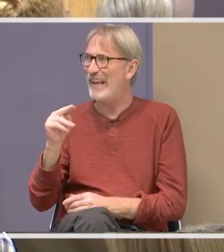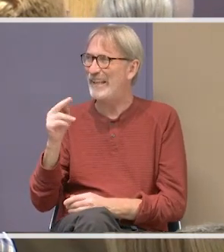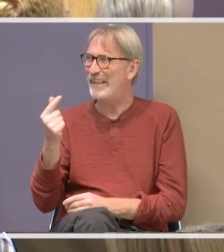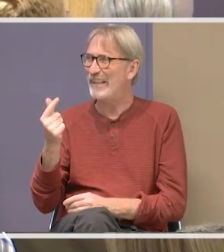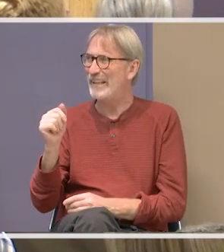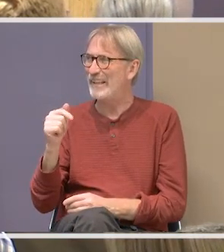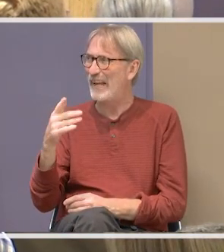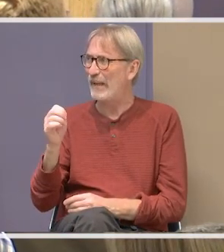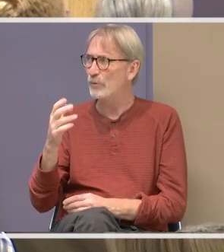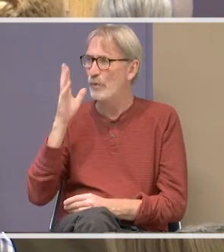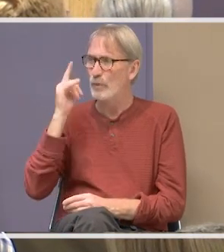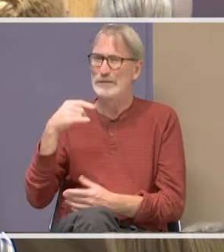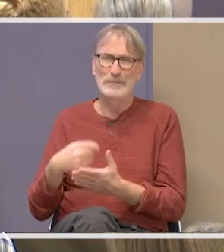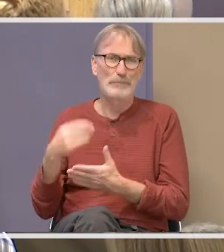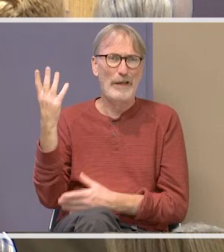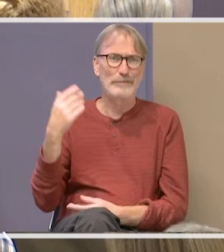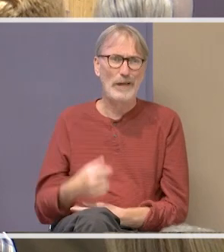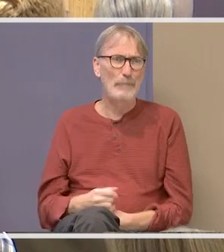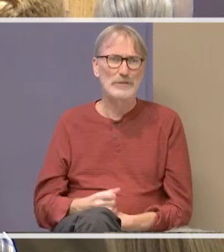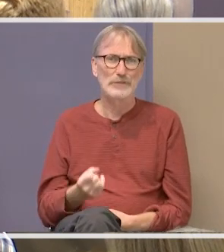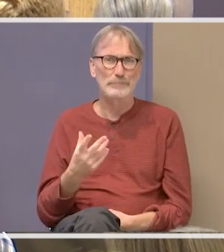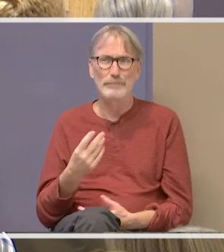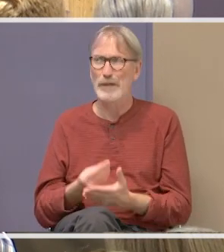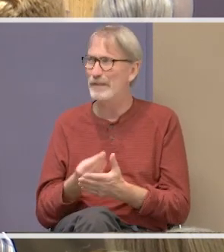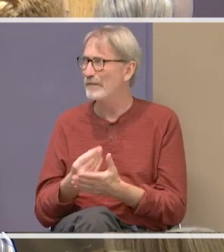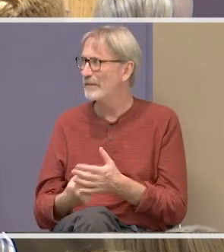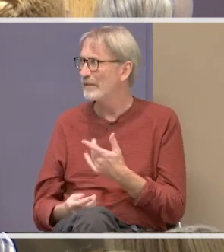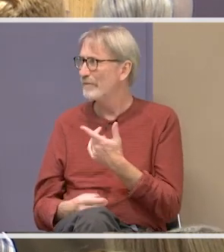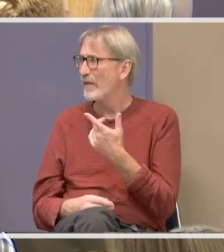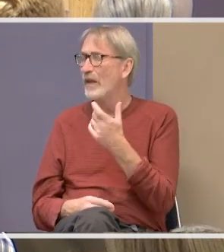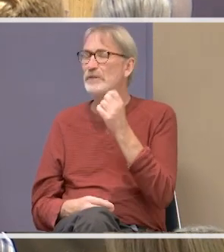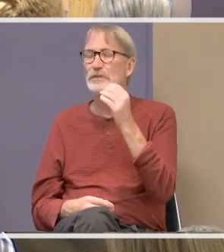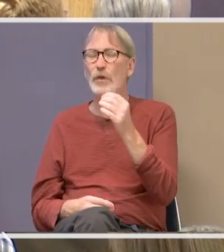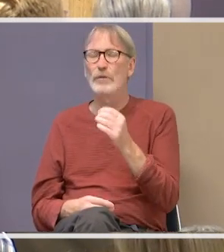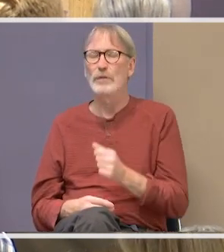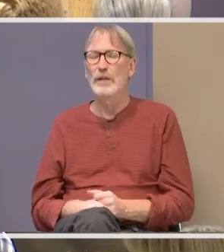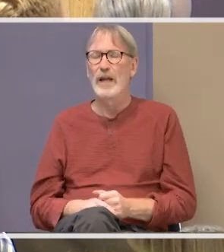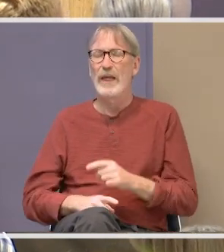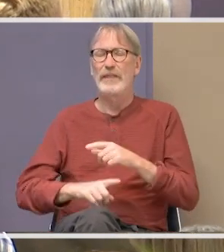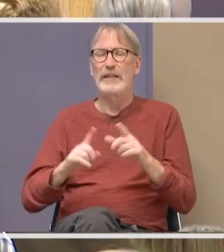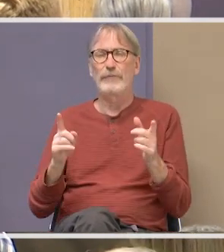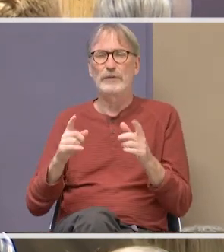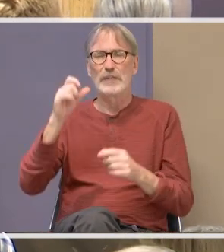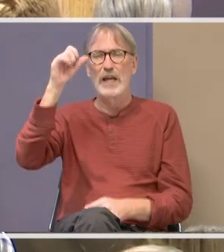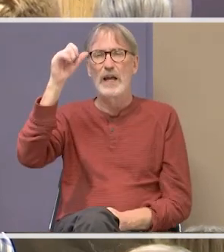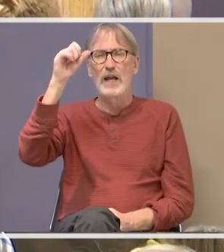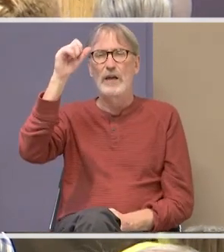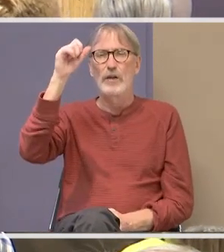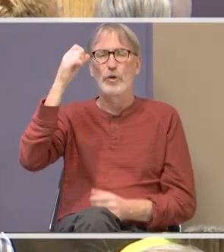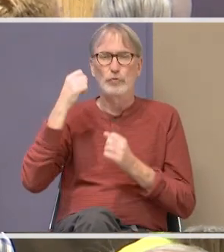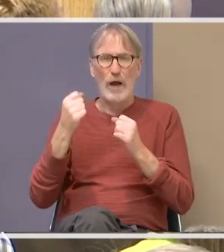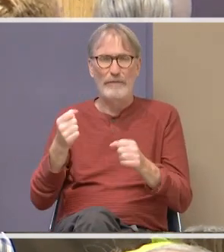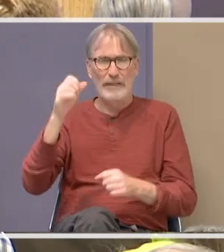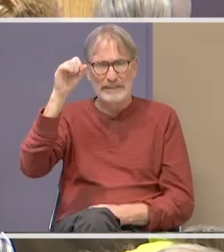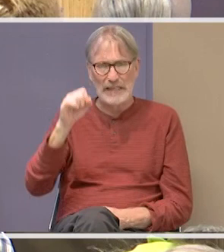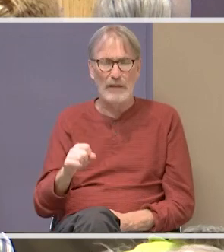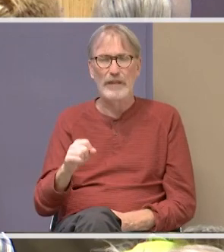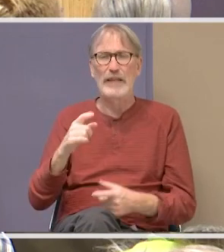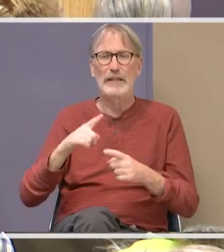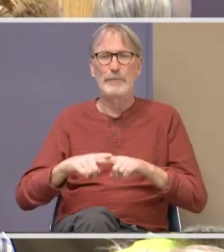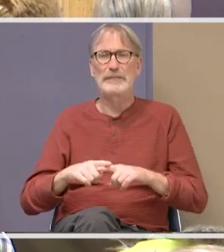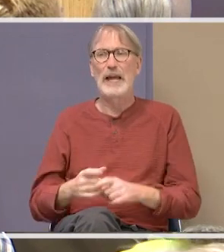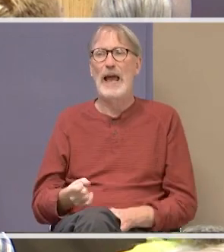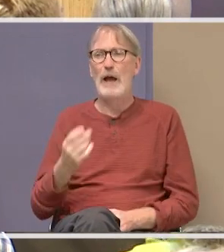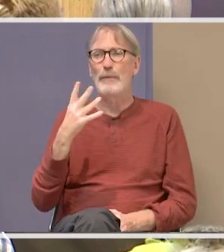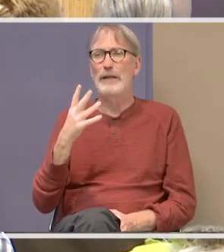spend anywhere from probably, You want to take a look? yeah. So the difference, southbound, it all depends on how many people